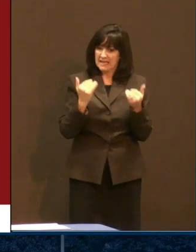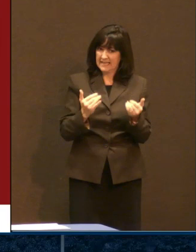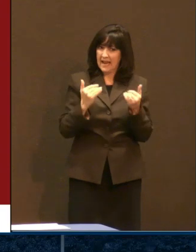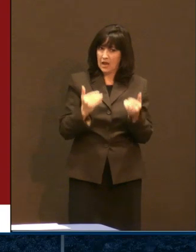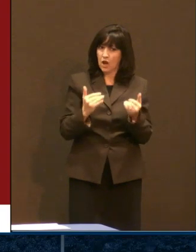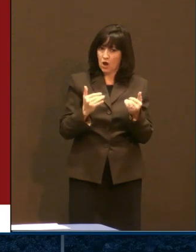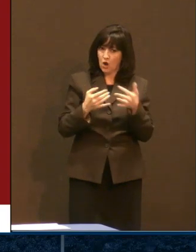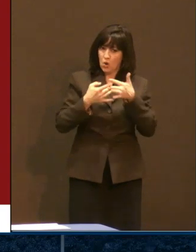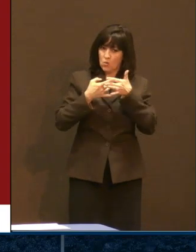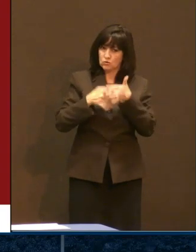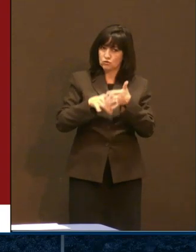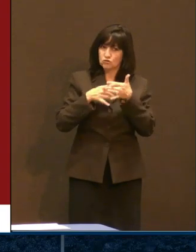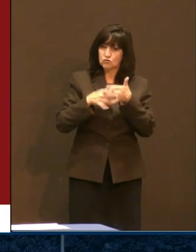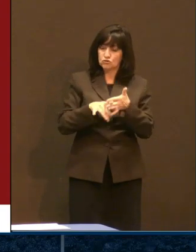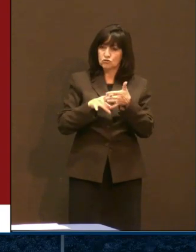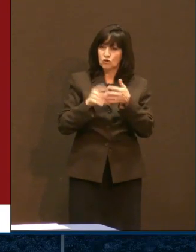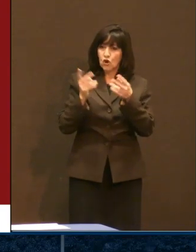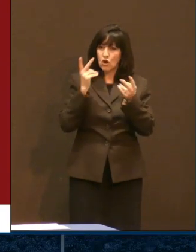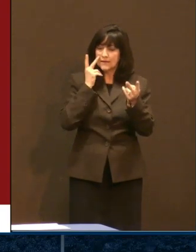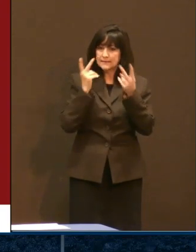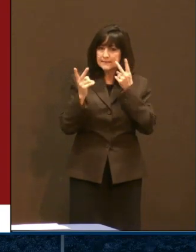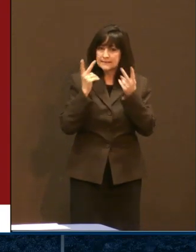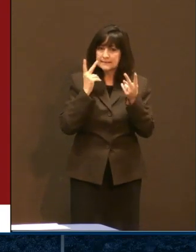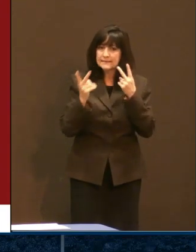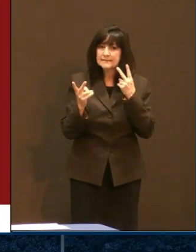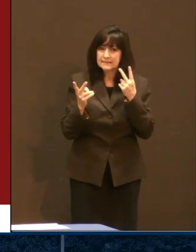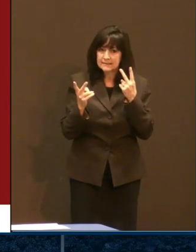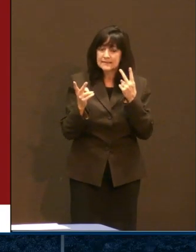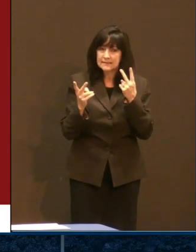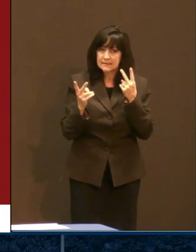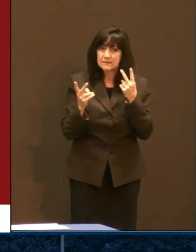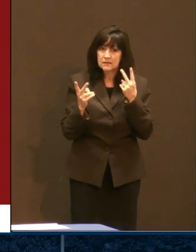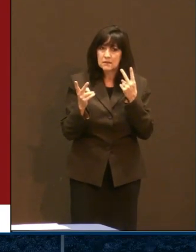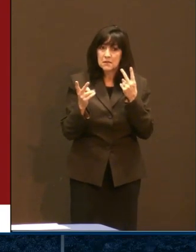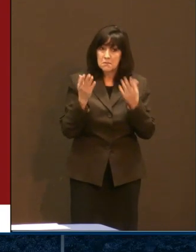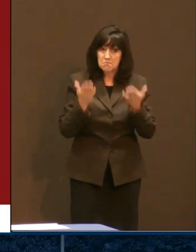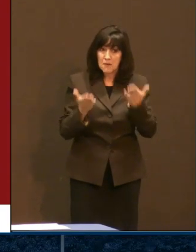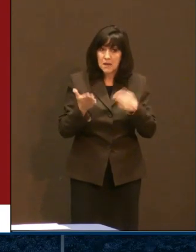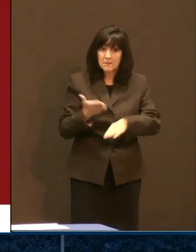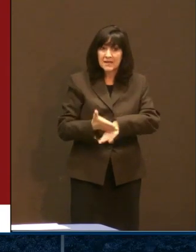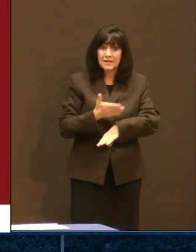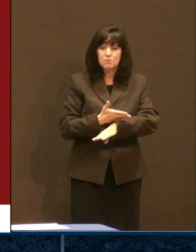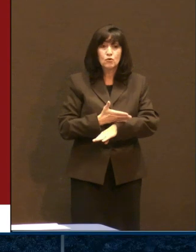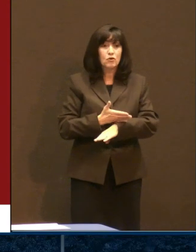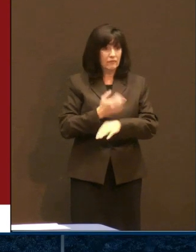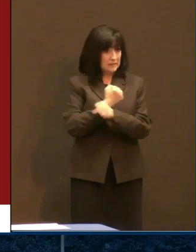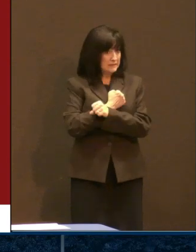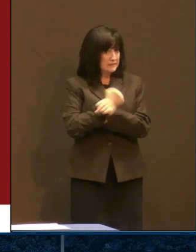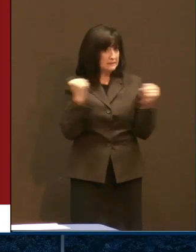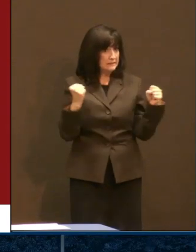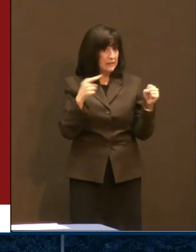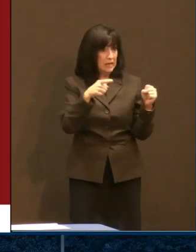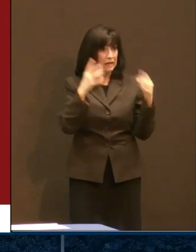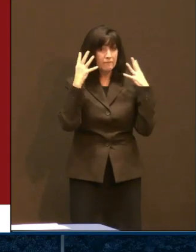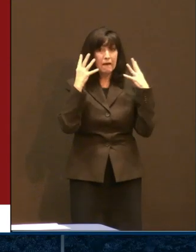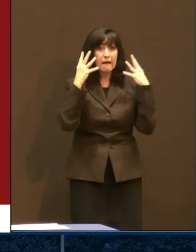slowing down, but the reality is it is still not safe to be out in our communities.